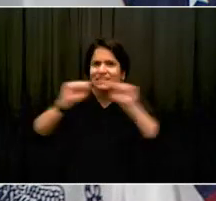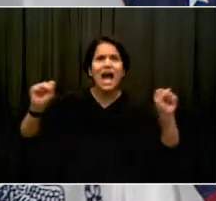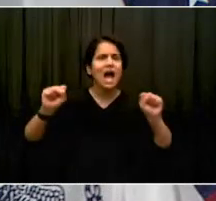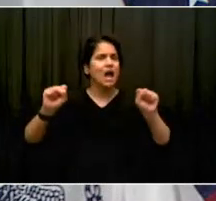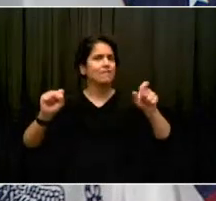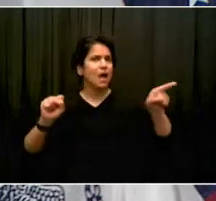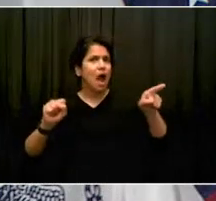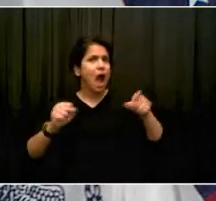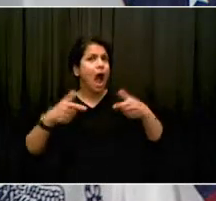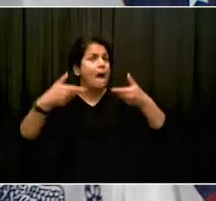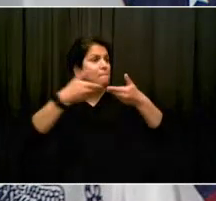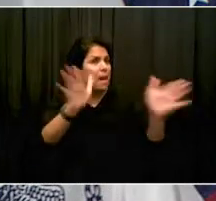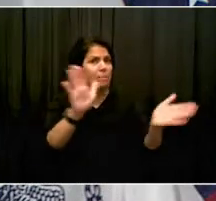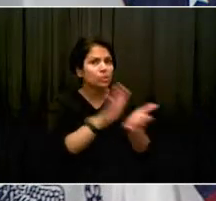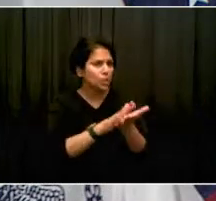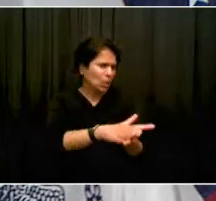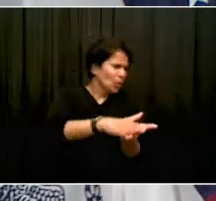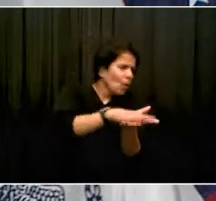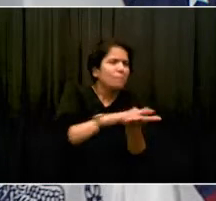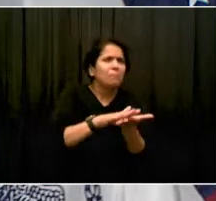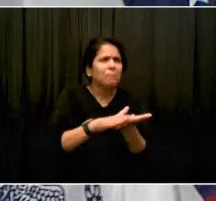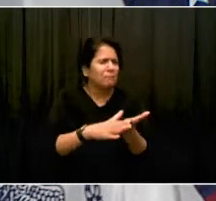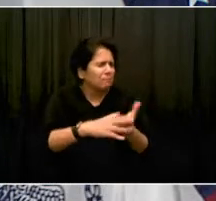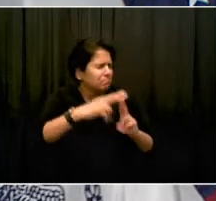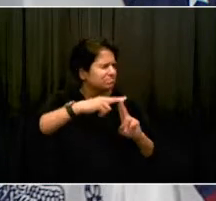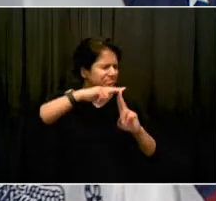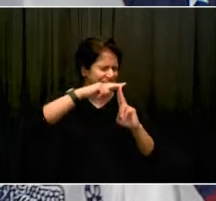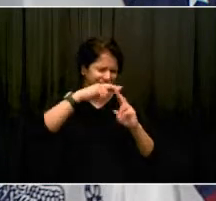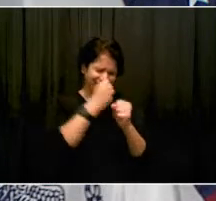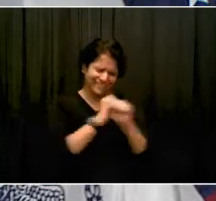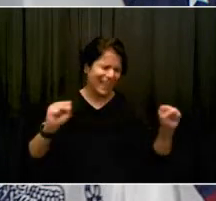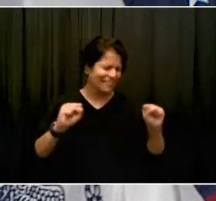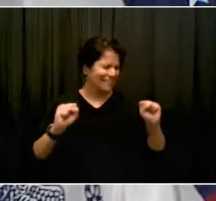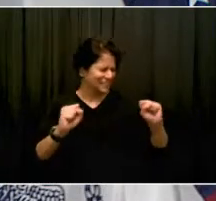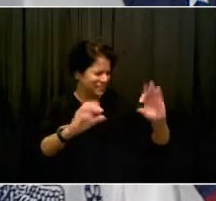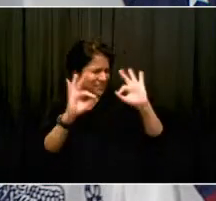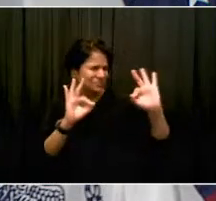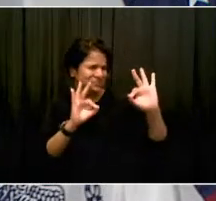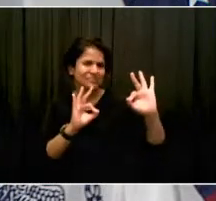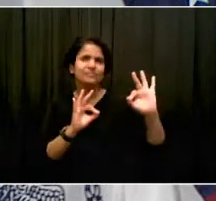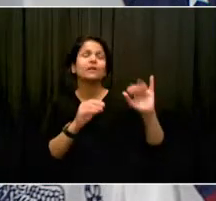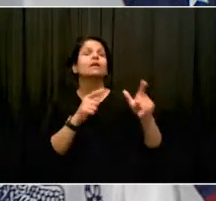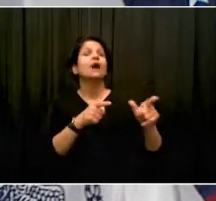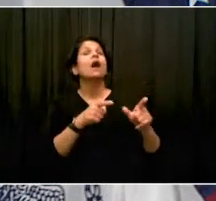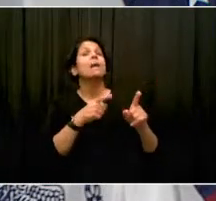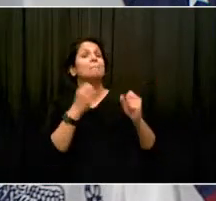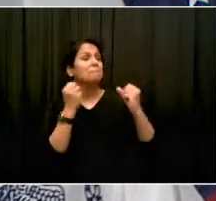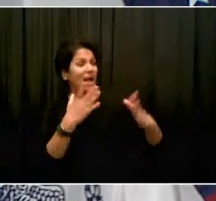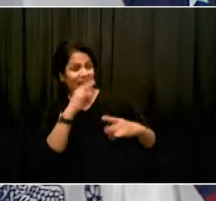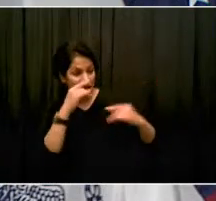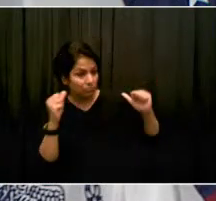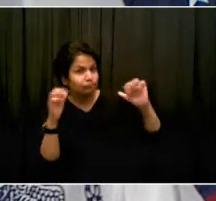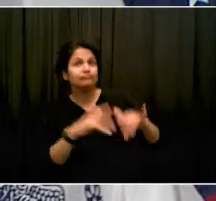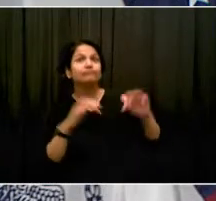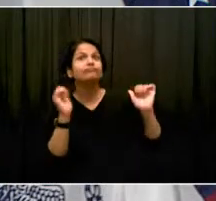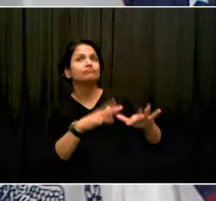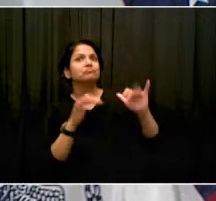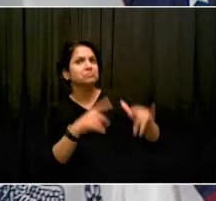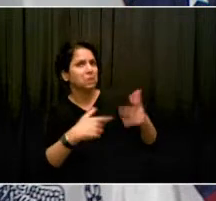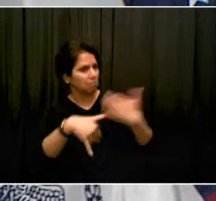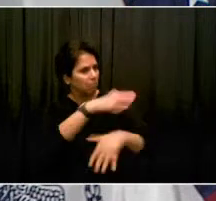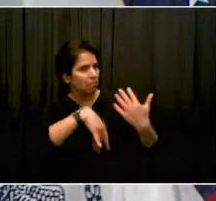safety measures worked, continues to work. We keep bringing back more and more kids. It keeps working. We've applied a lot of those same exact